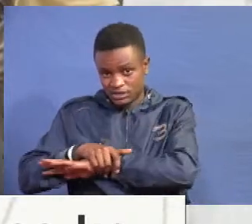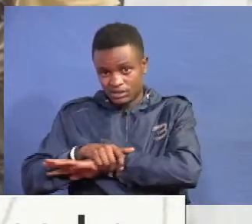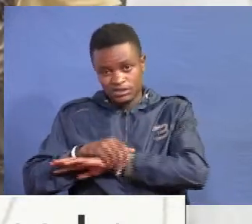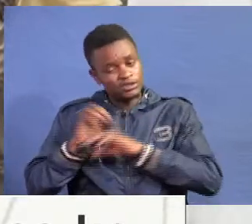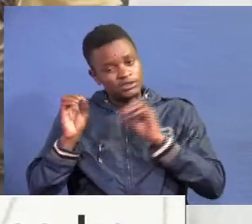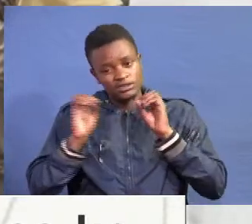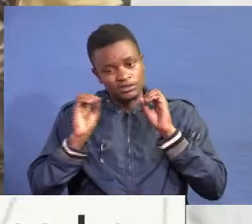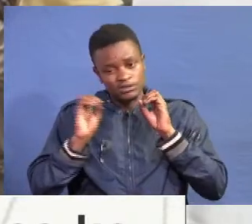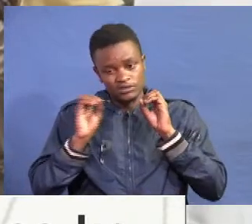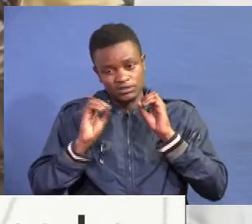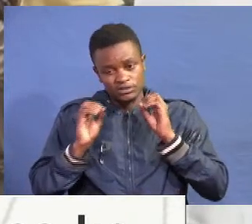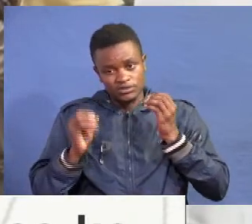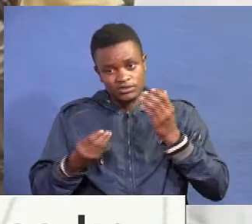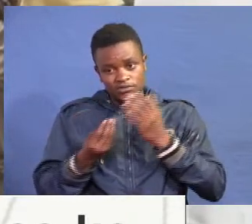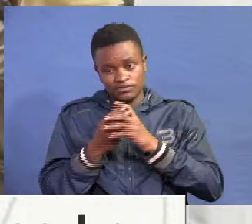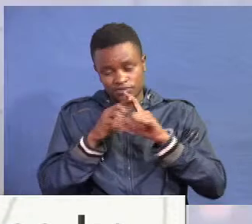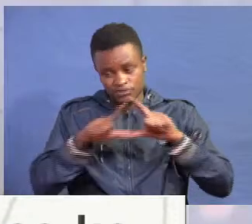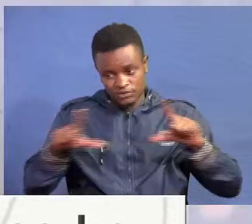hatujaona mavuno hapa.